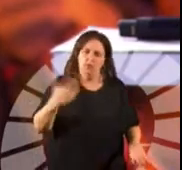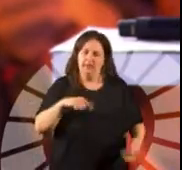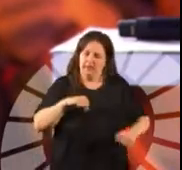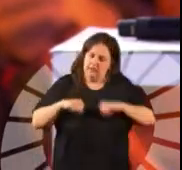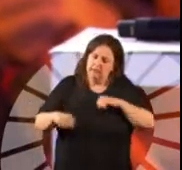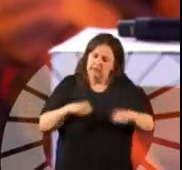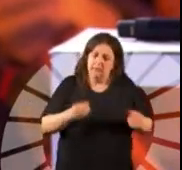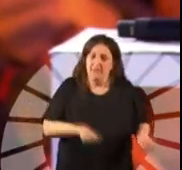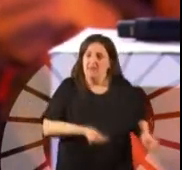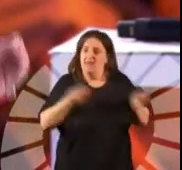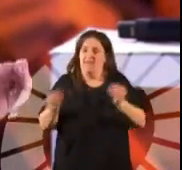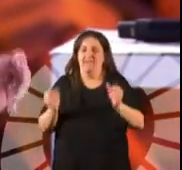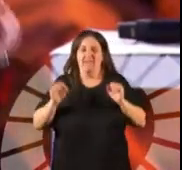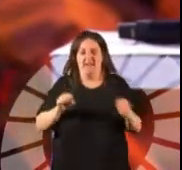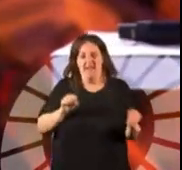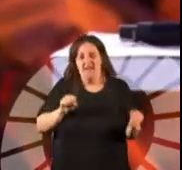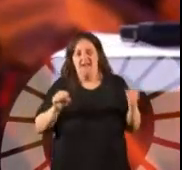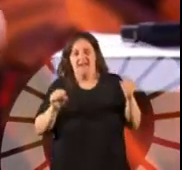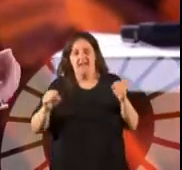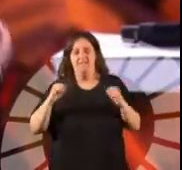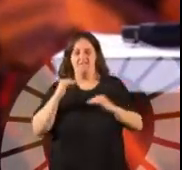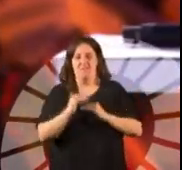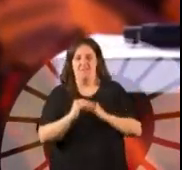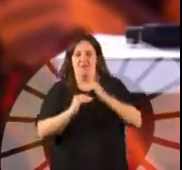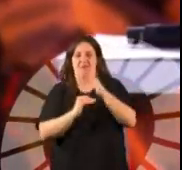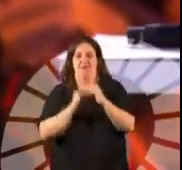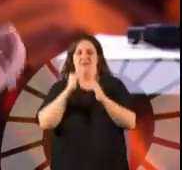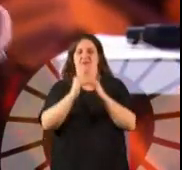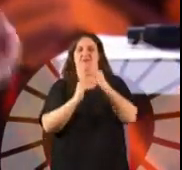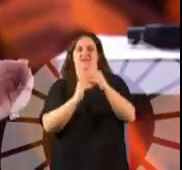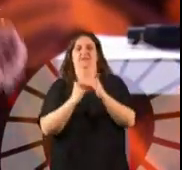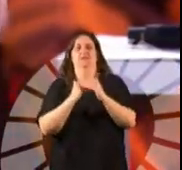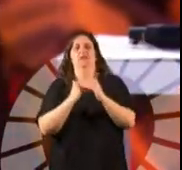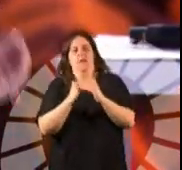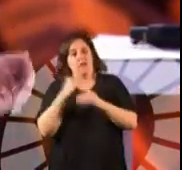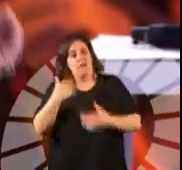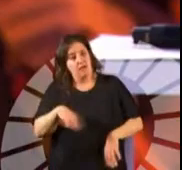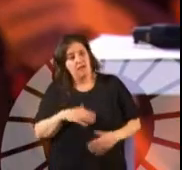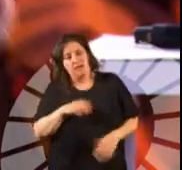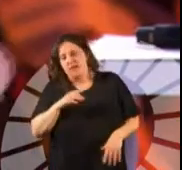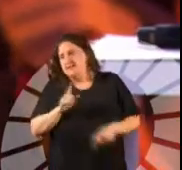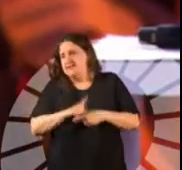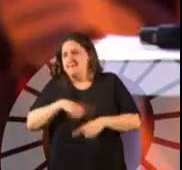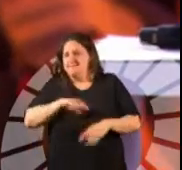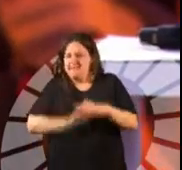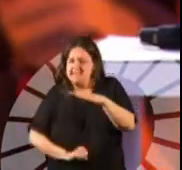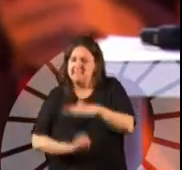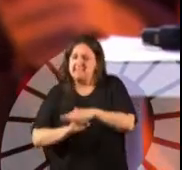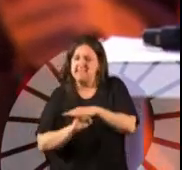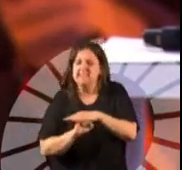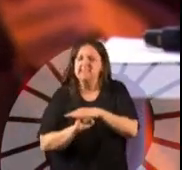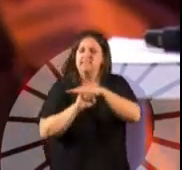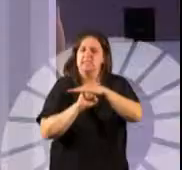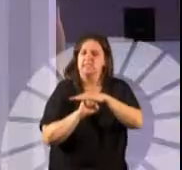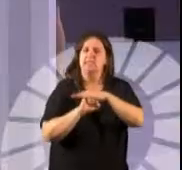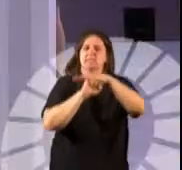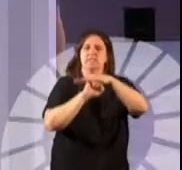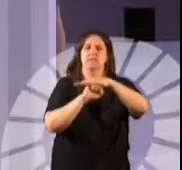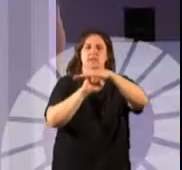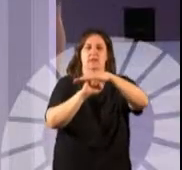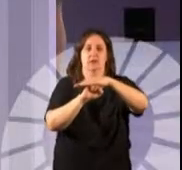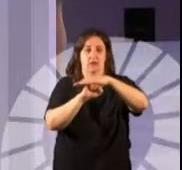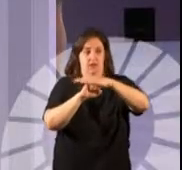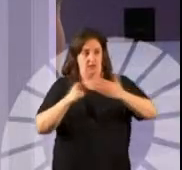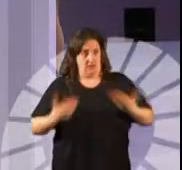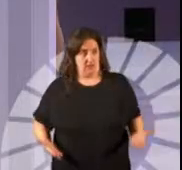to empower those who are on the front lines of change today. Generation